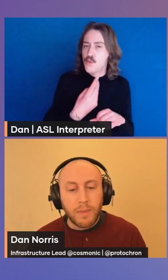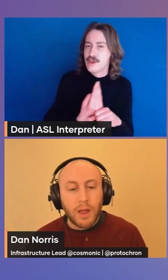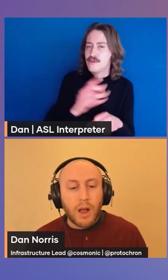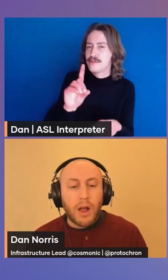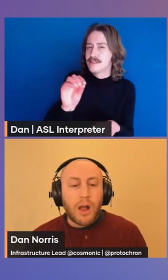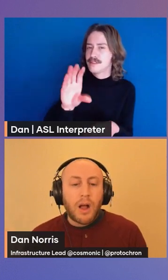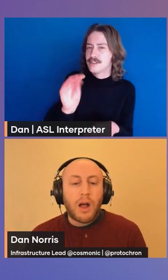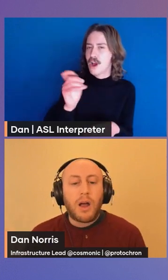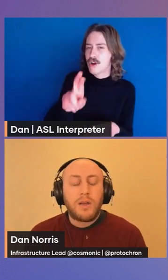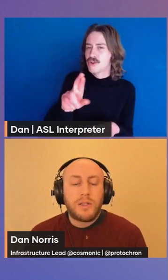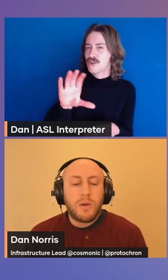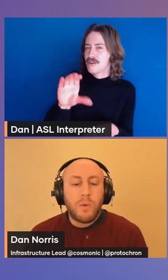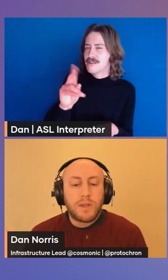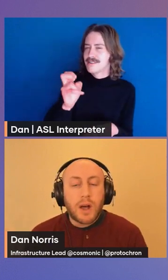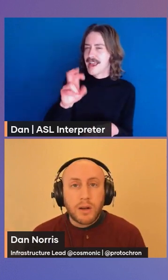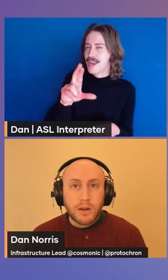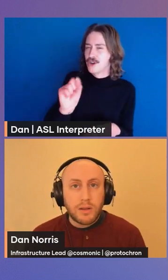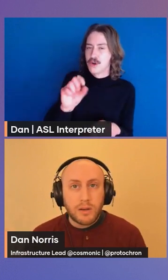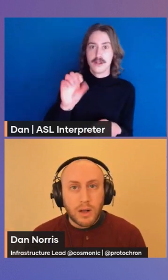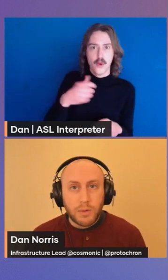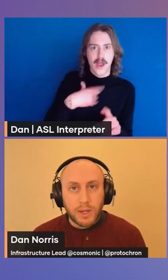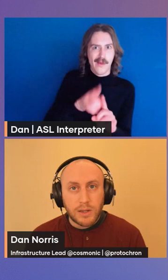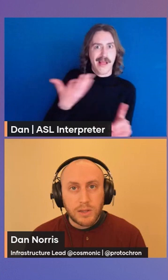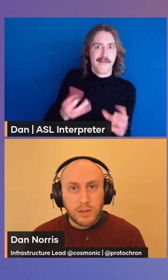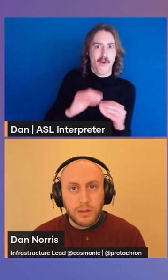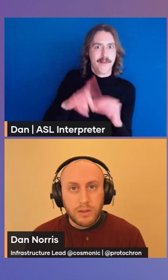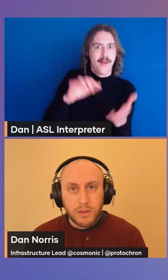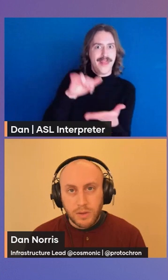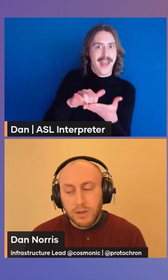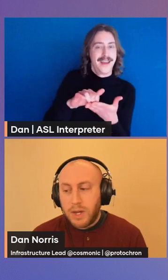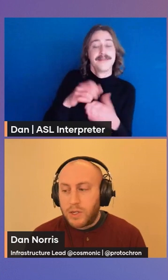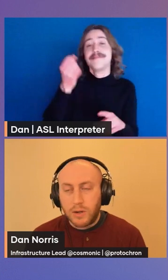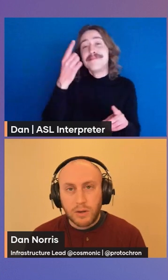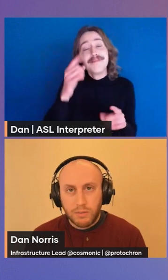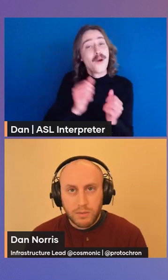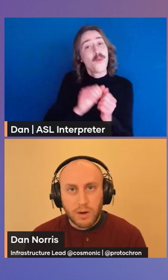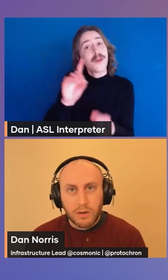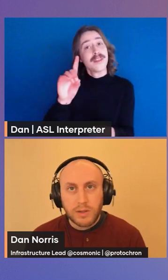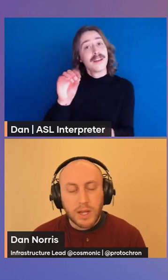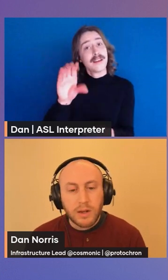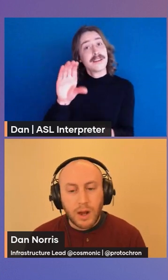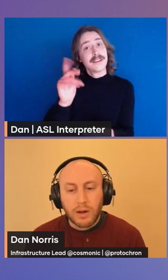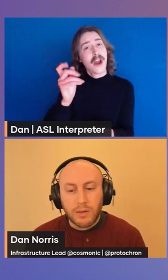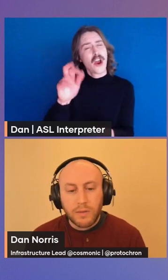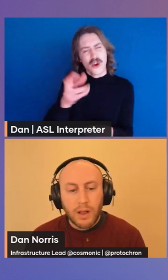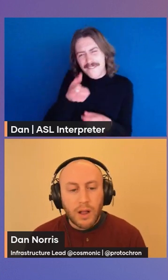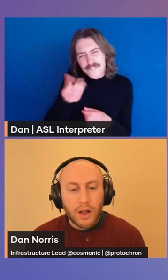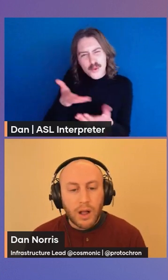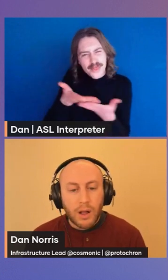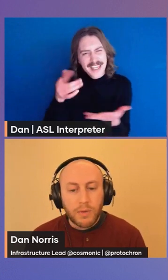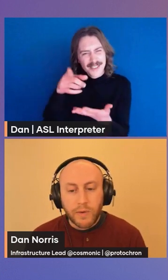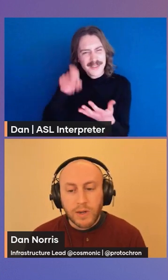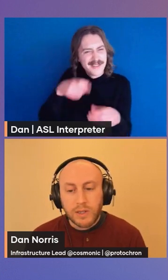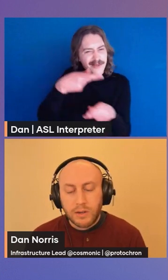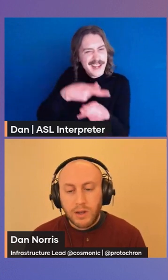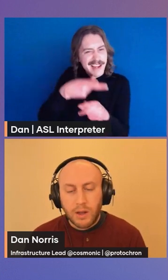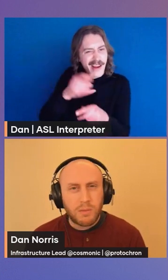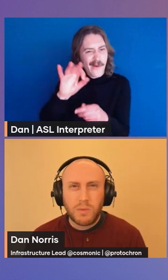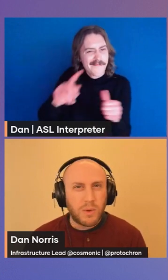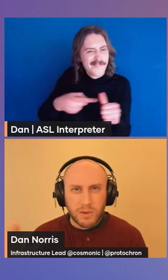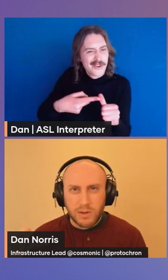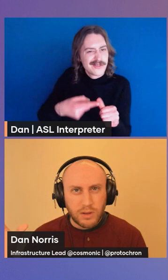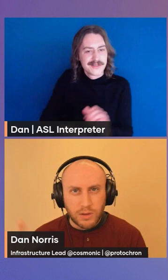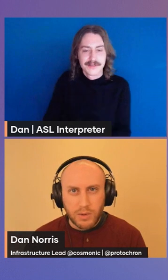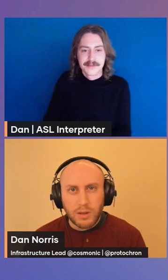describe. So with Docker, there are a couple things that you need to make sure are taken care of. The first, and